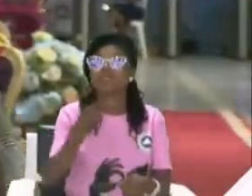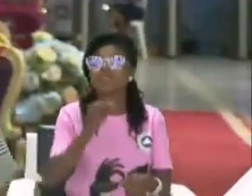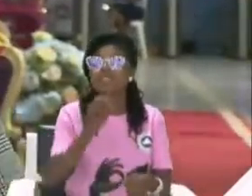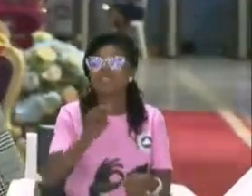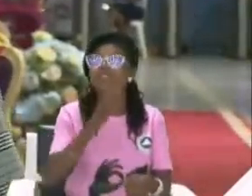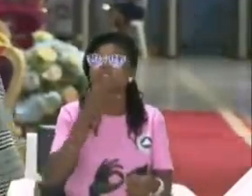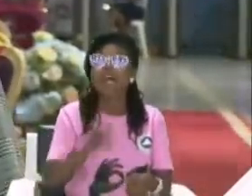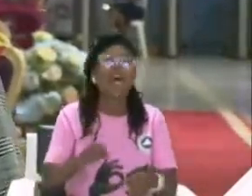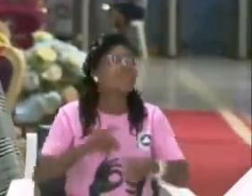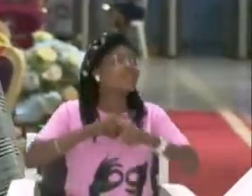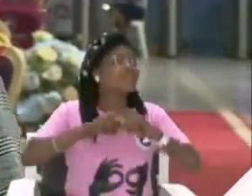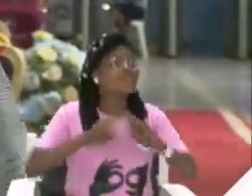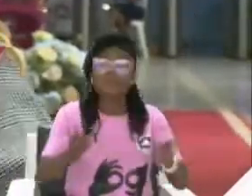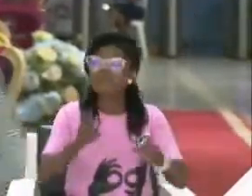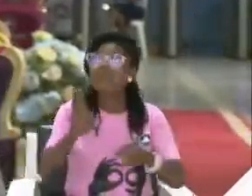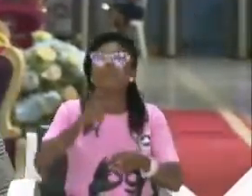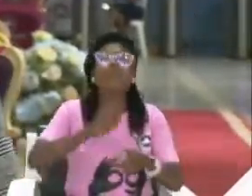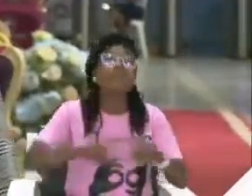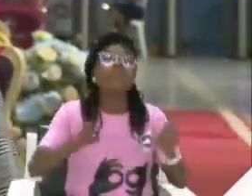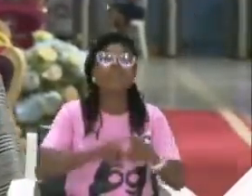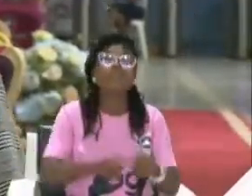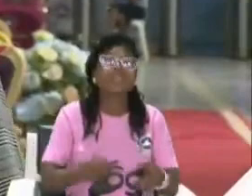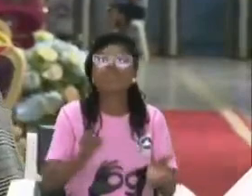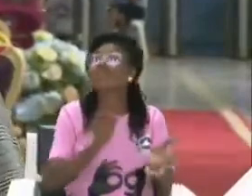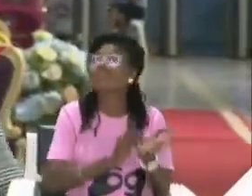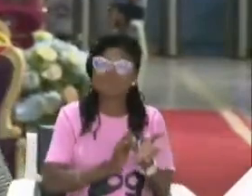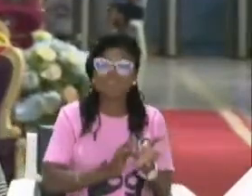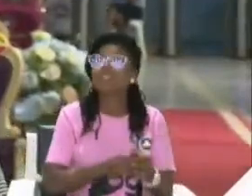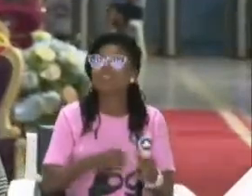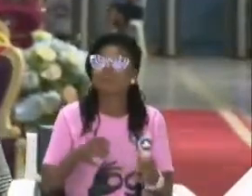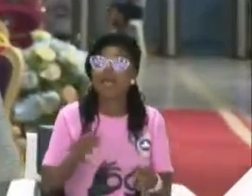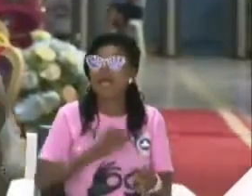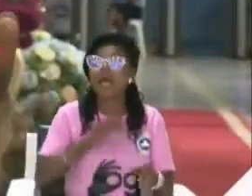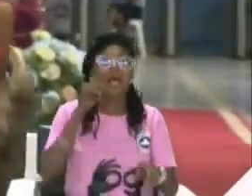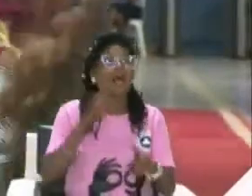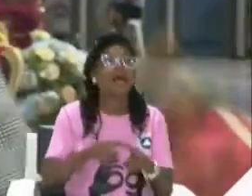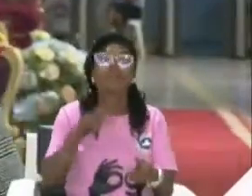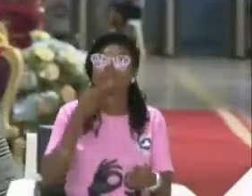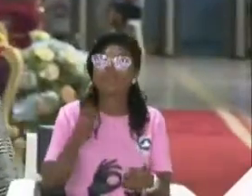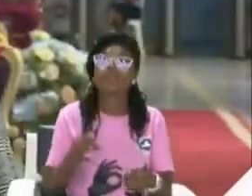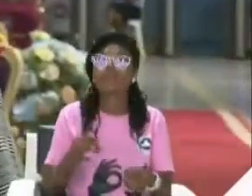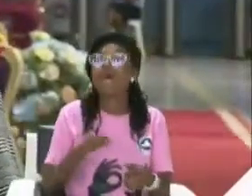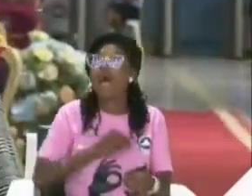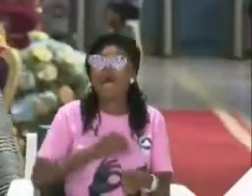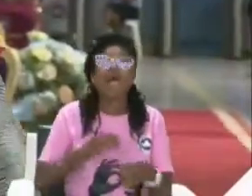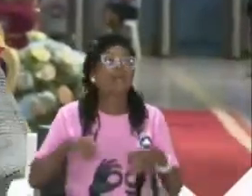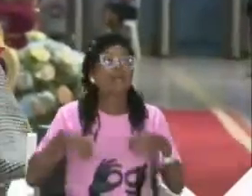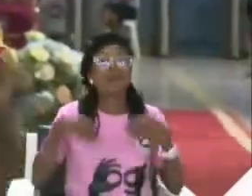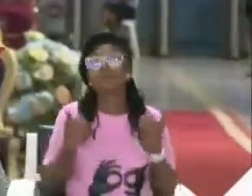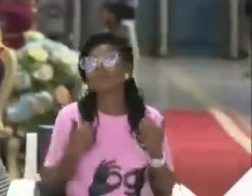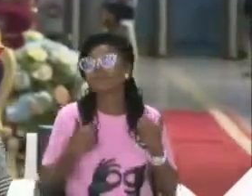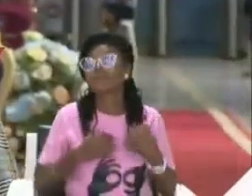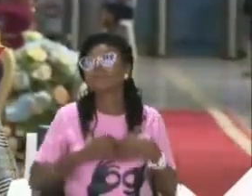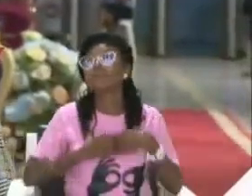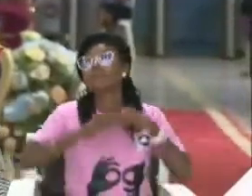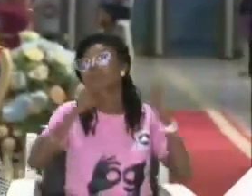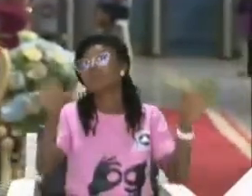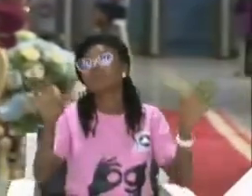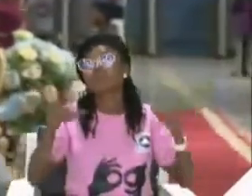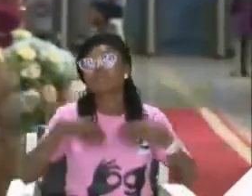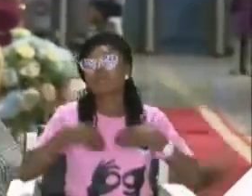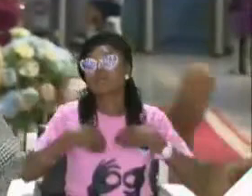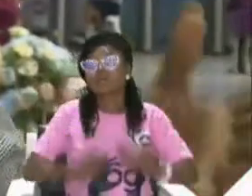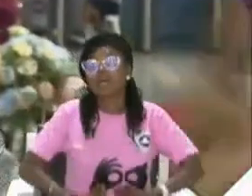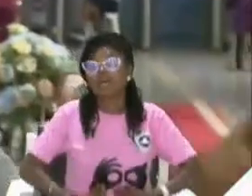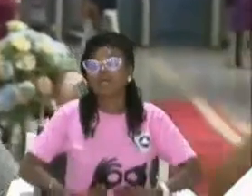I spent a lot of money, but it never worked. At a point, I gave up. I was like, well, maybe God will do his miracle